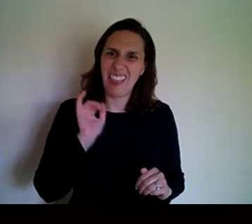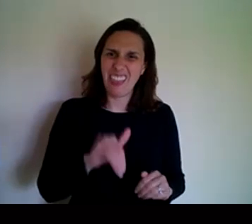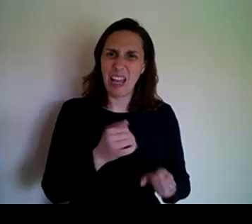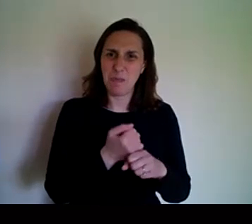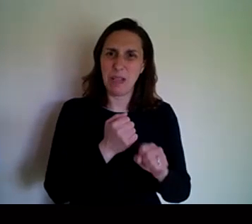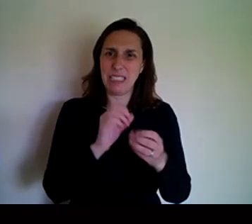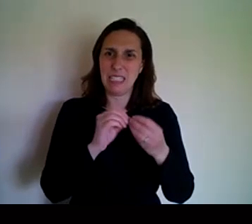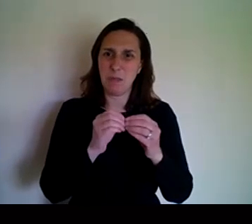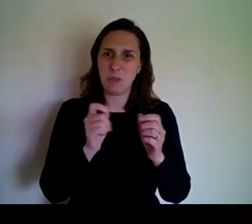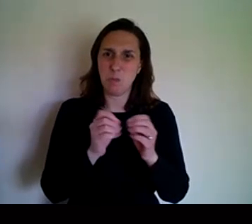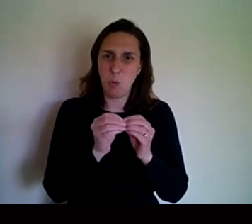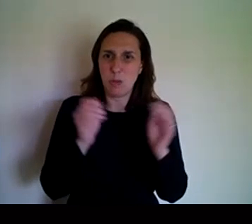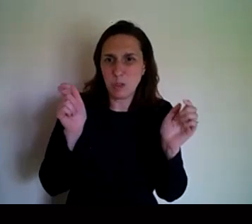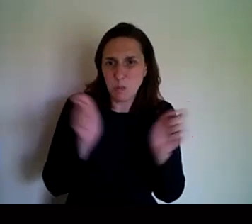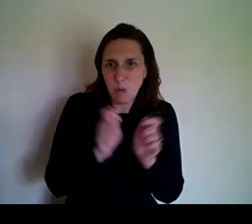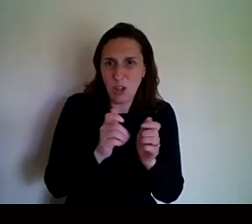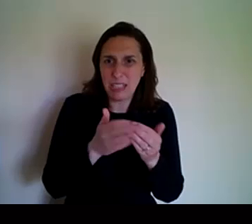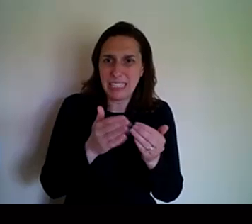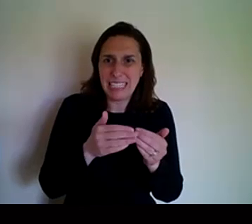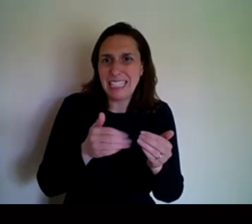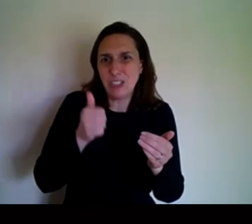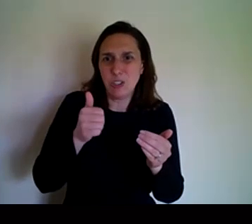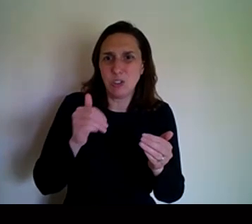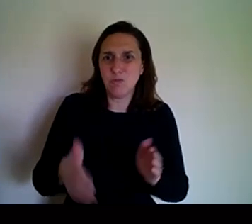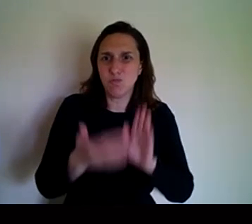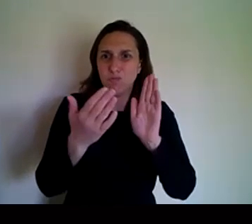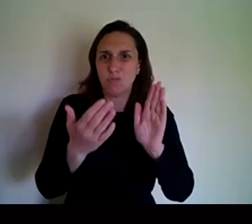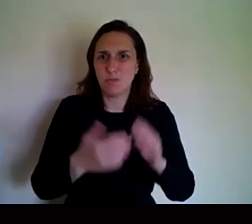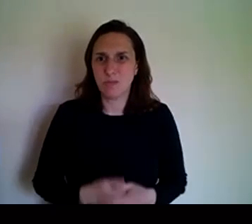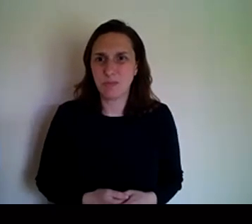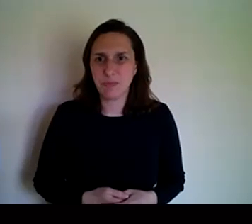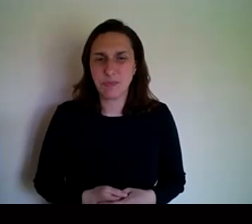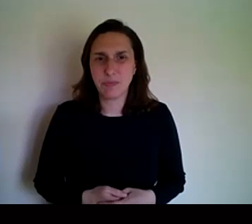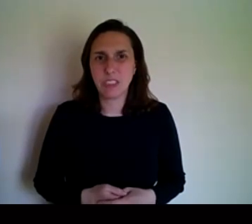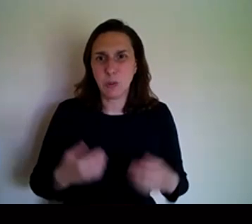deal with, to have some starting time.